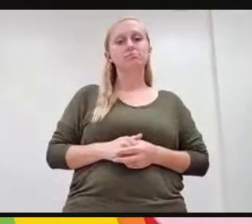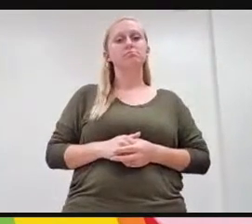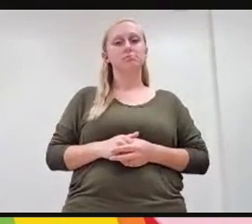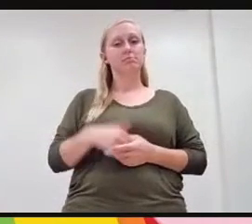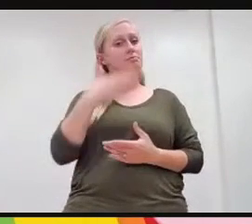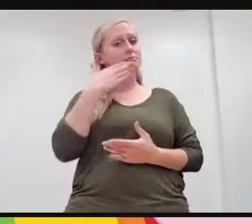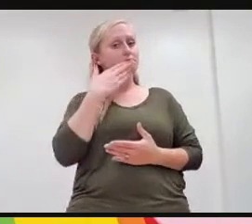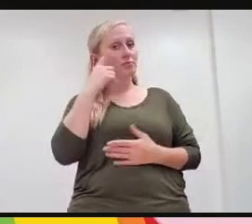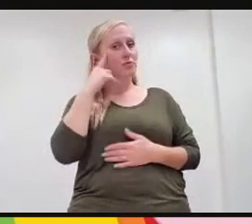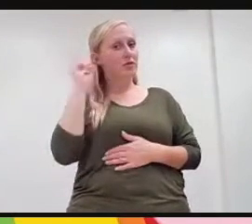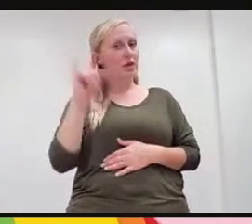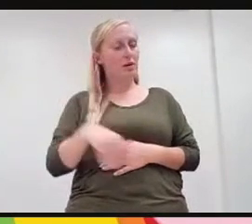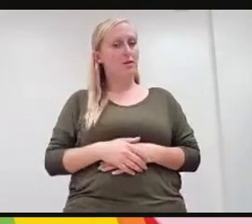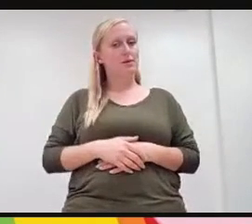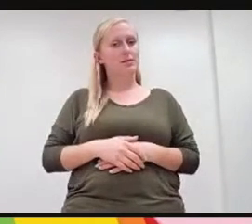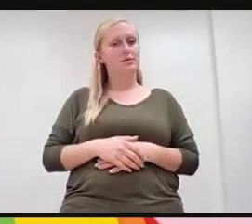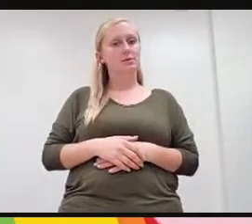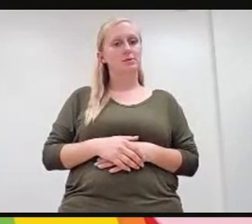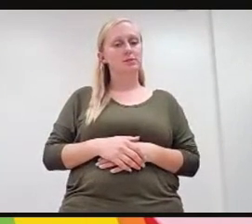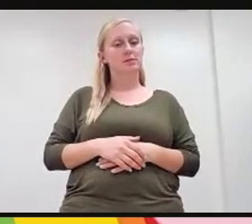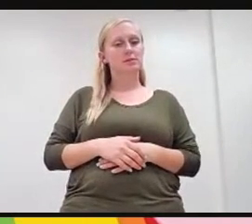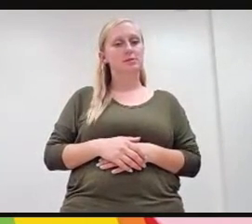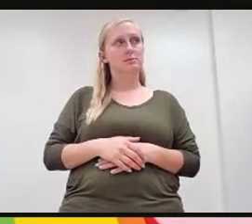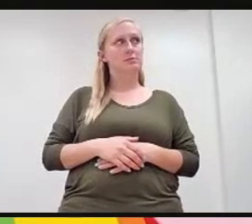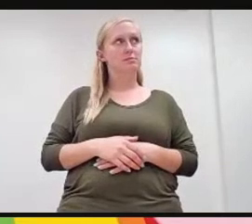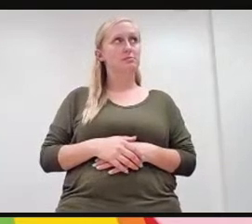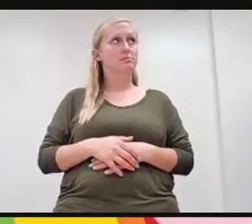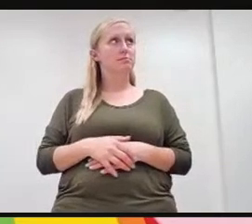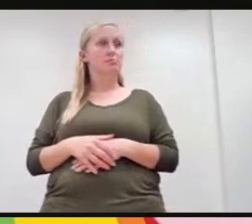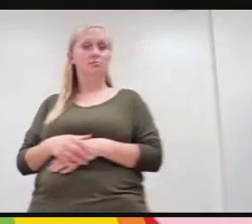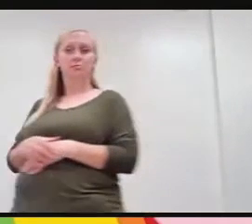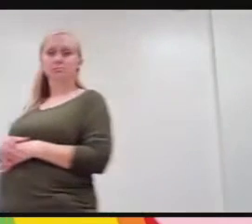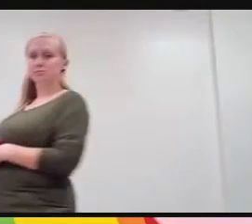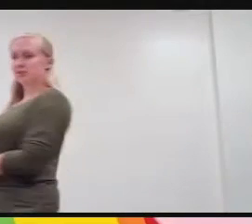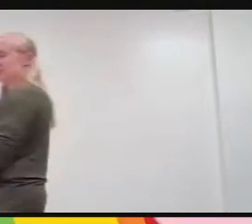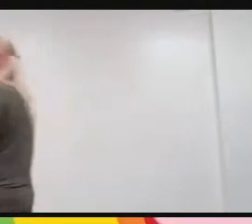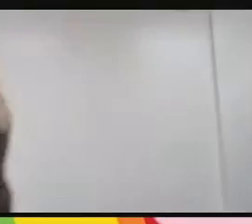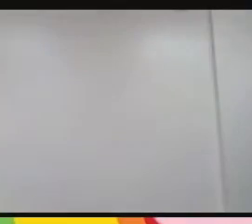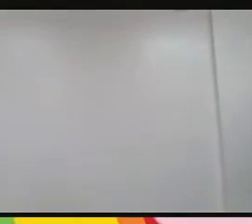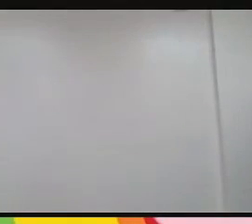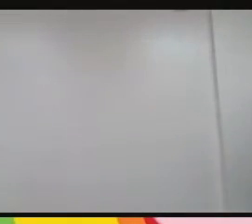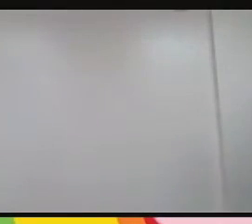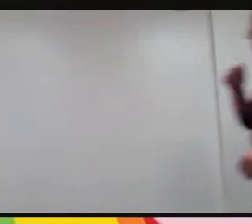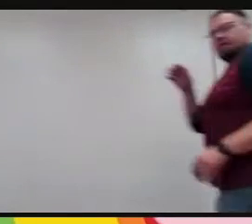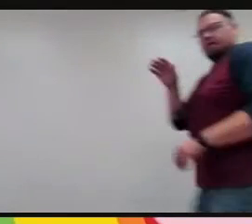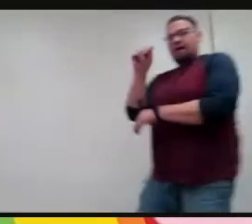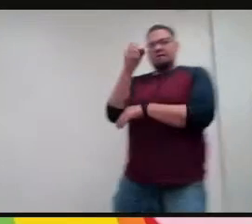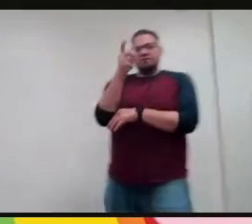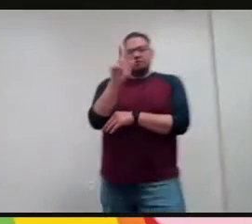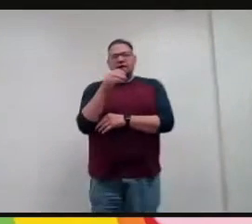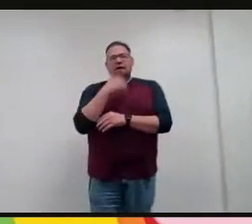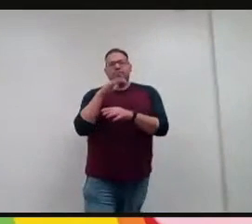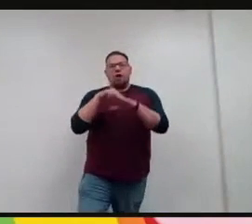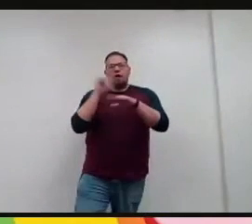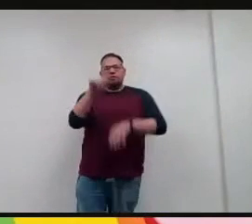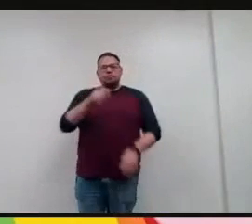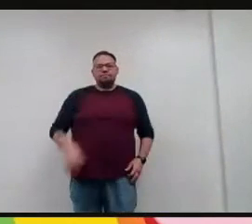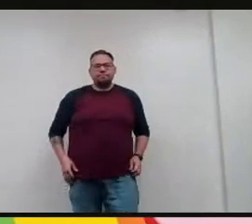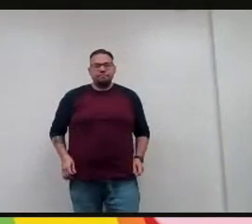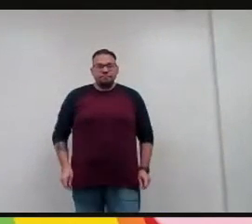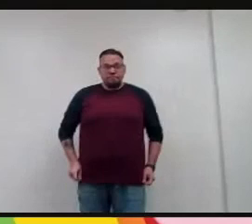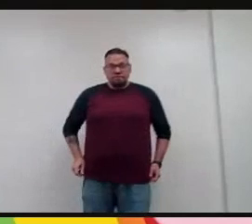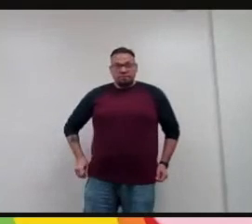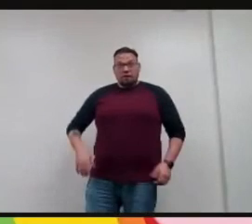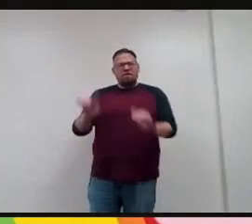Thank you so much, Satya. Okay, Ashley, I'm calling on you. I think what first